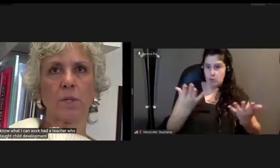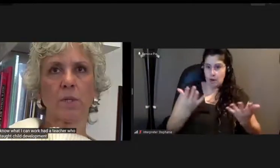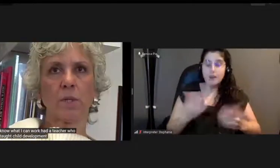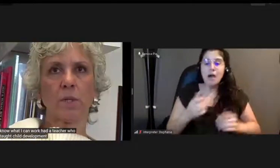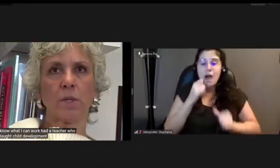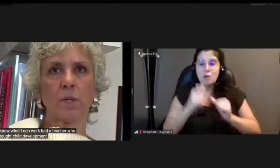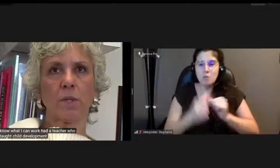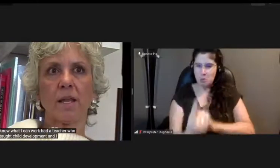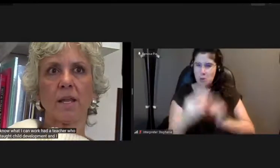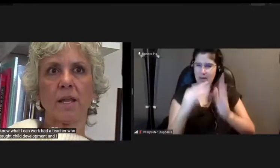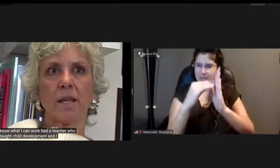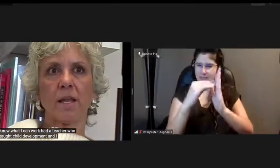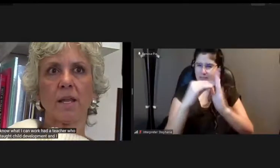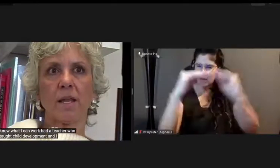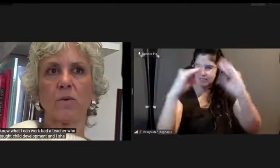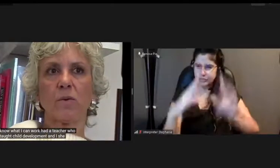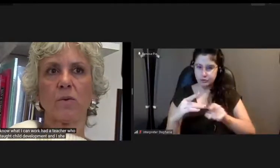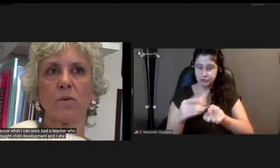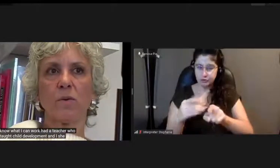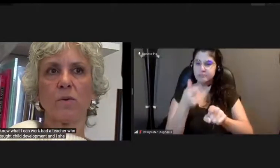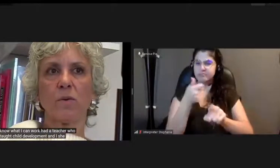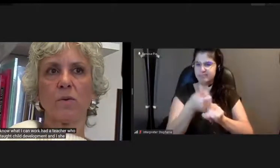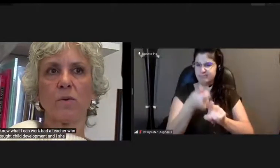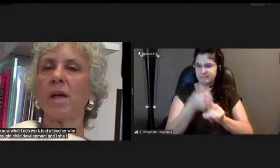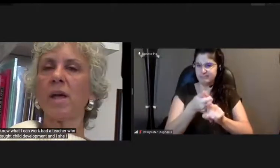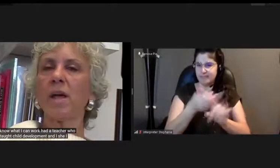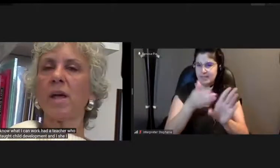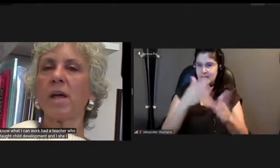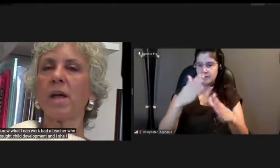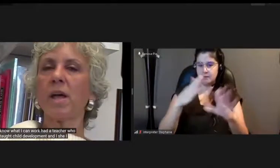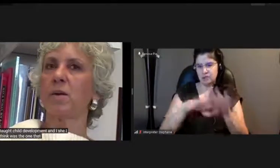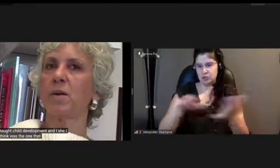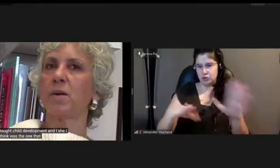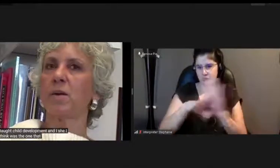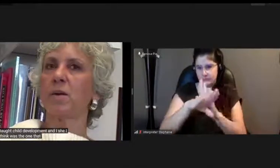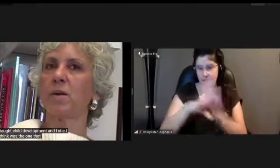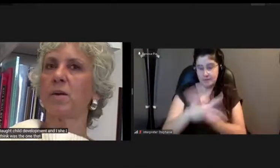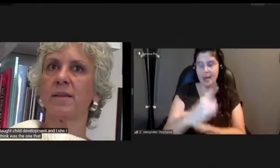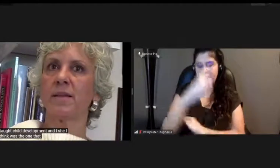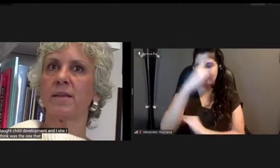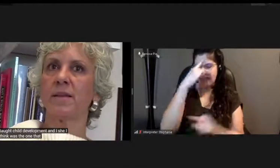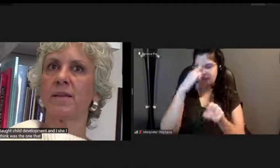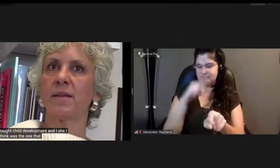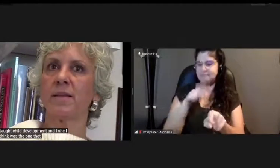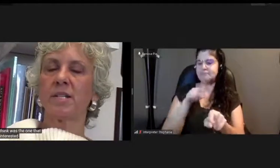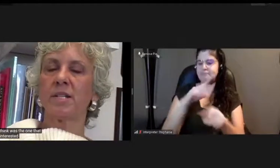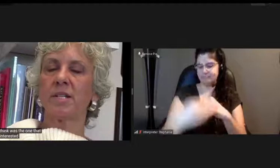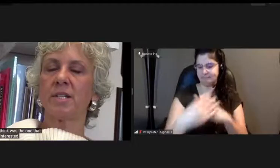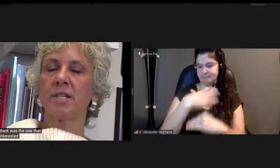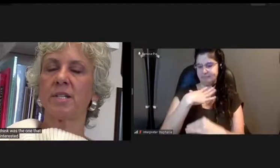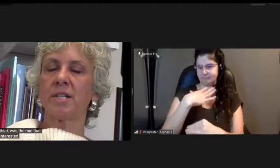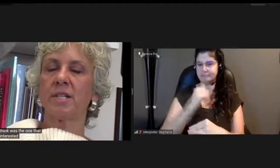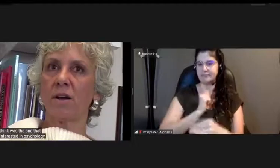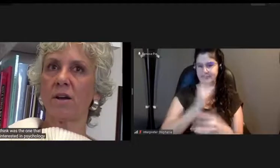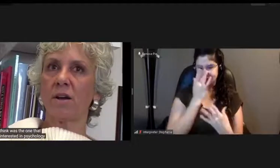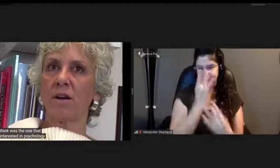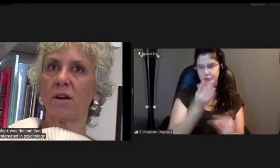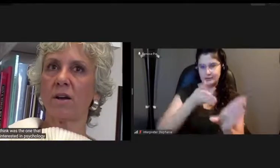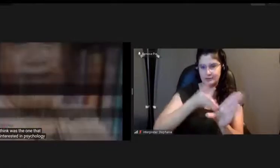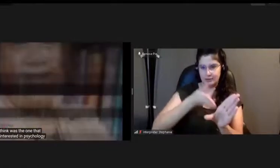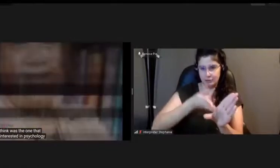development, and she I think was the one that really got me interested in